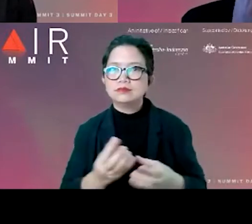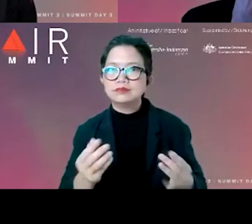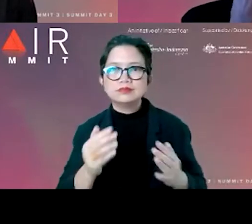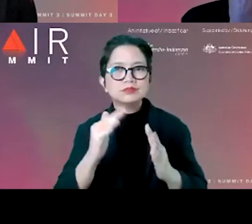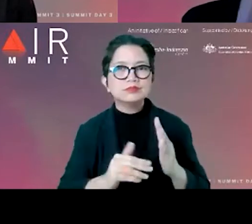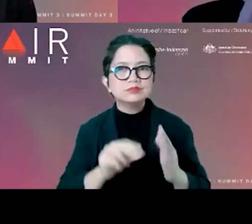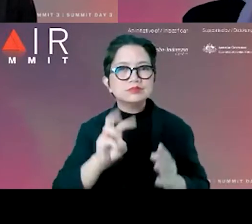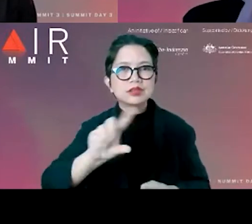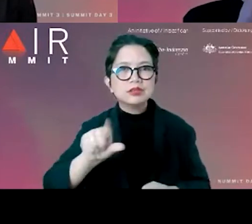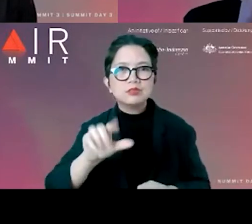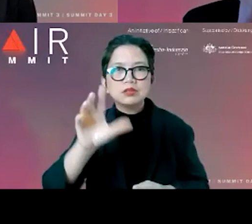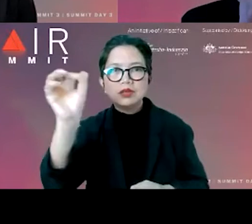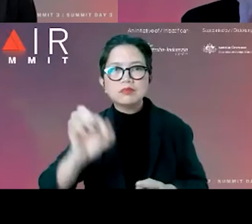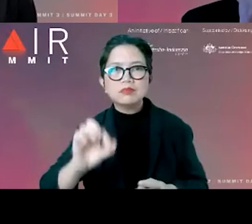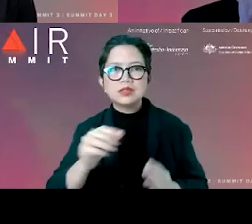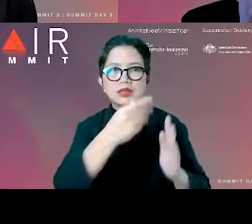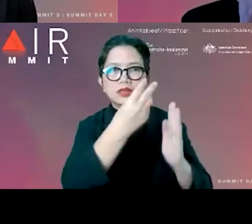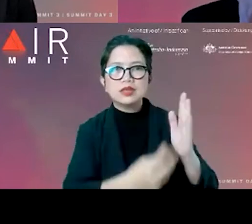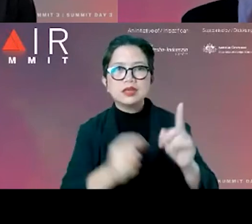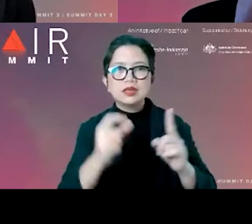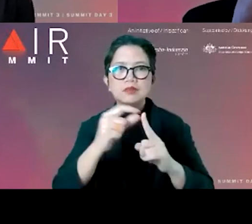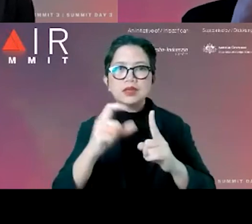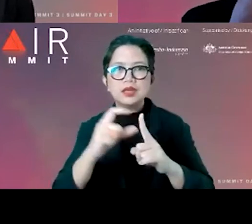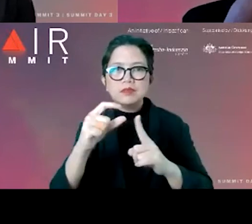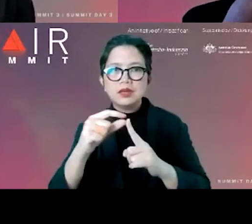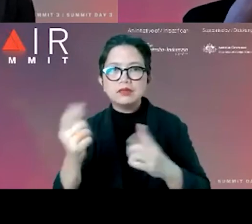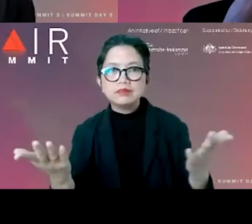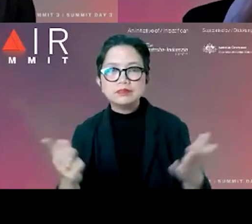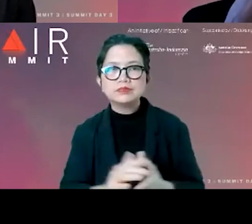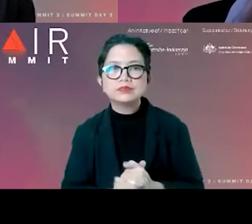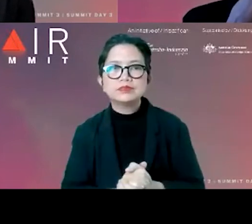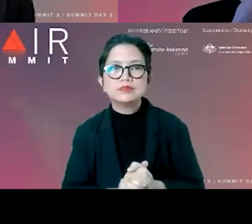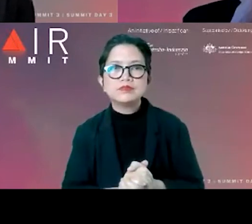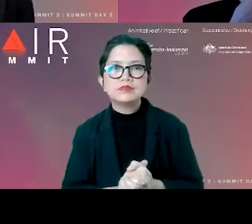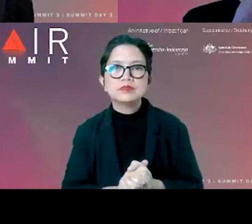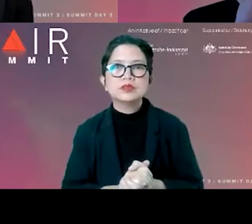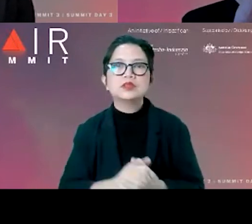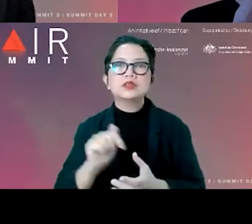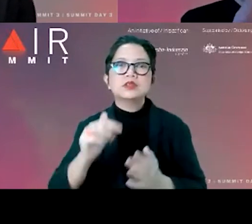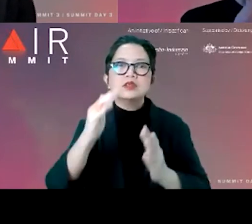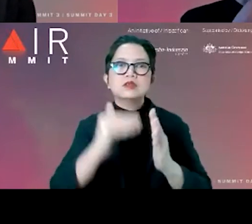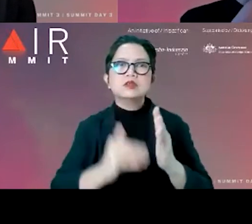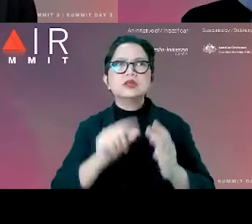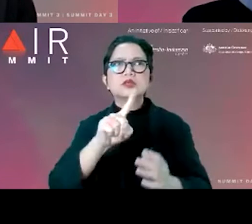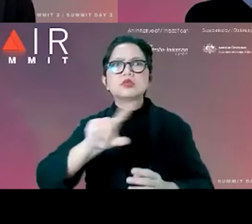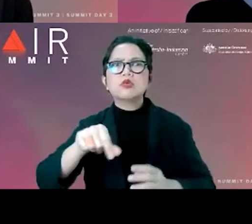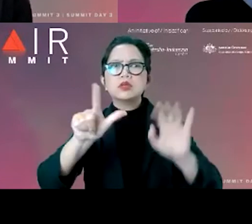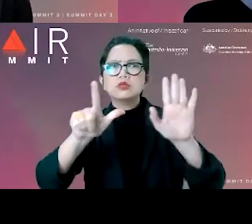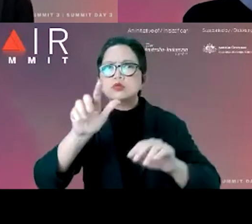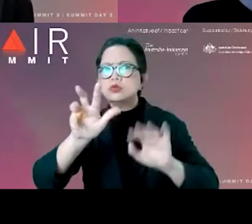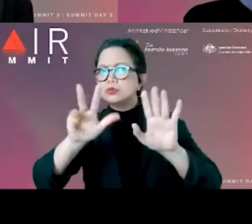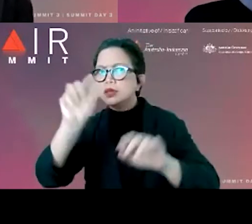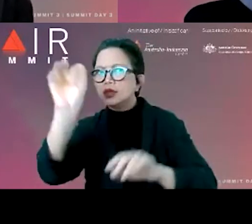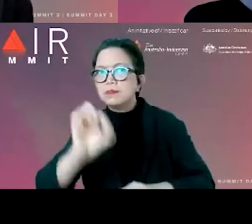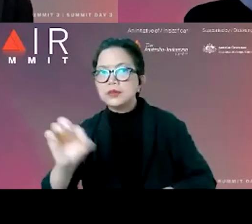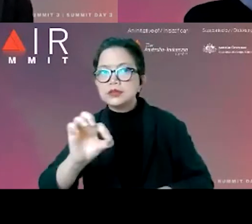say, the GFC that had a 1.79%. And obviously there's health issues, there's just people's mental